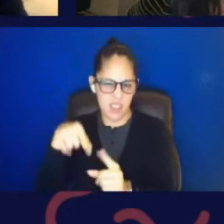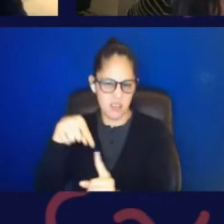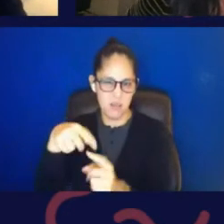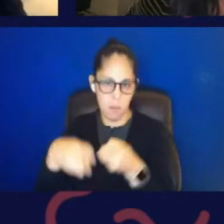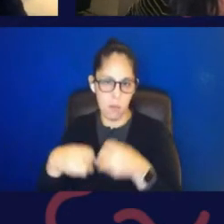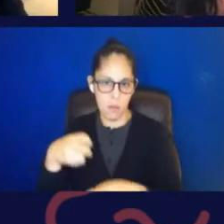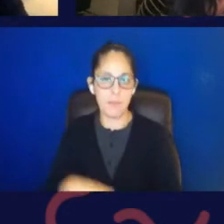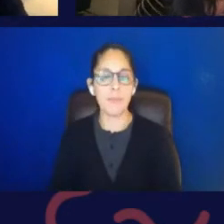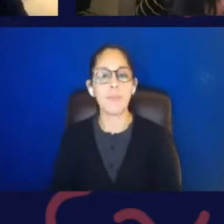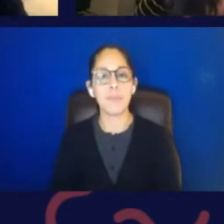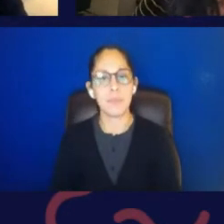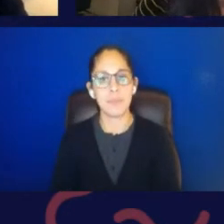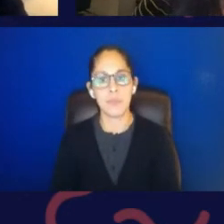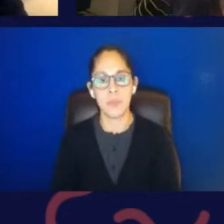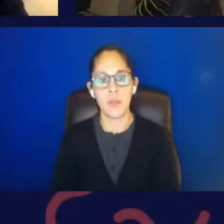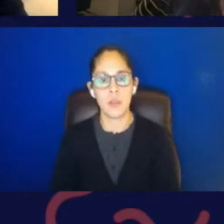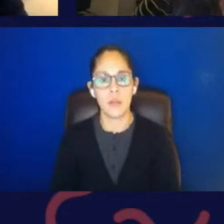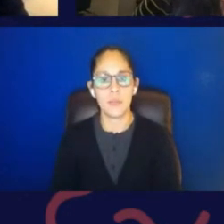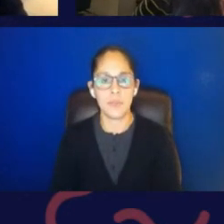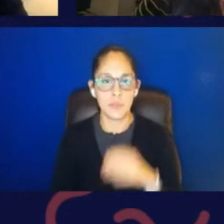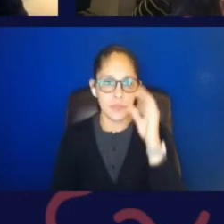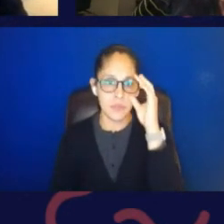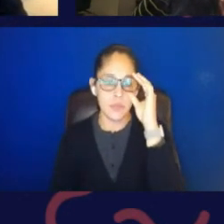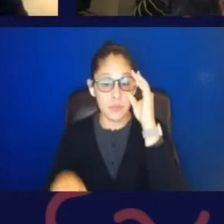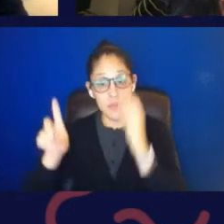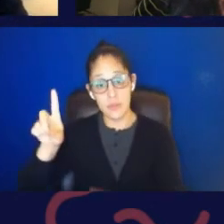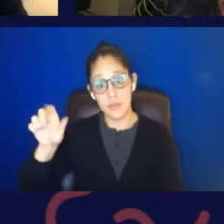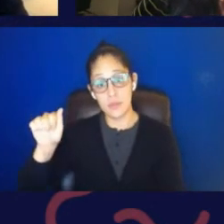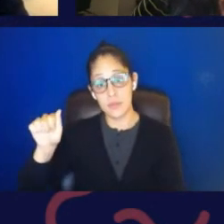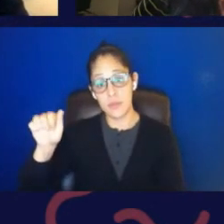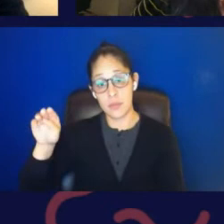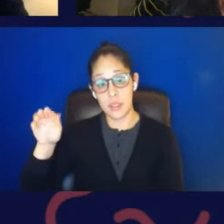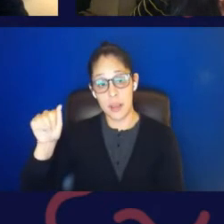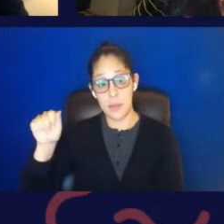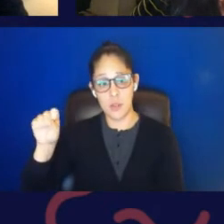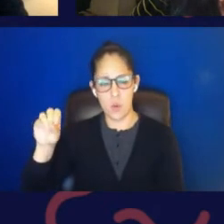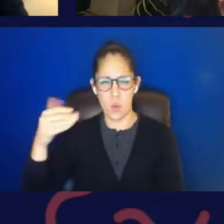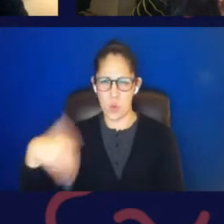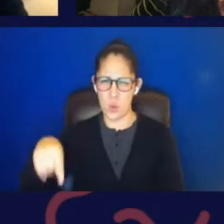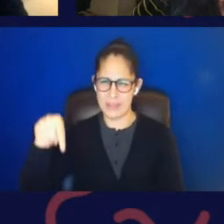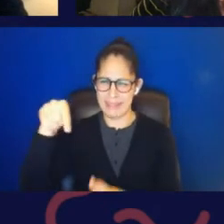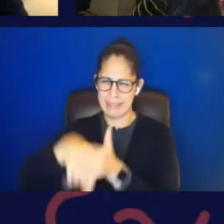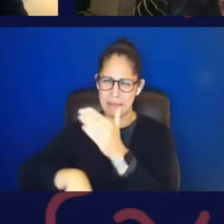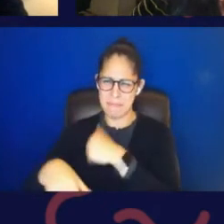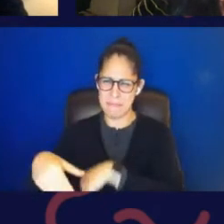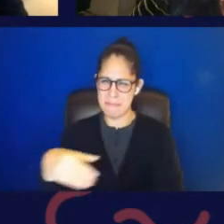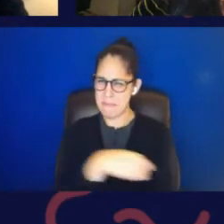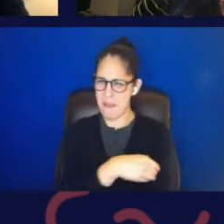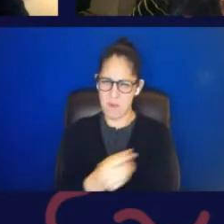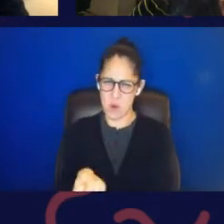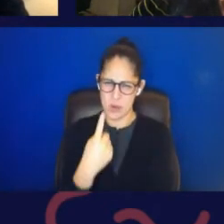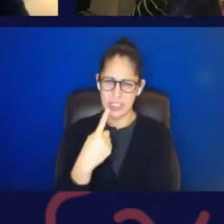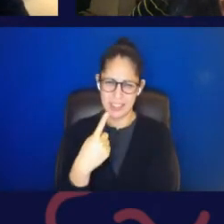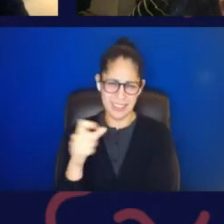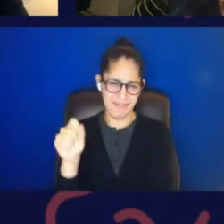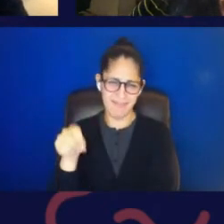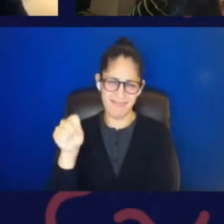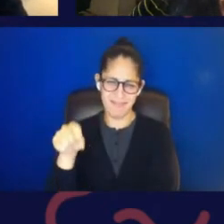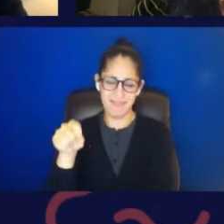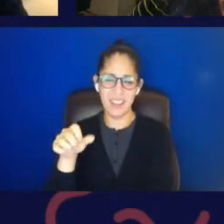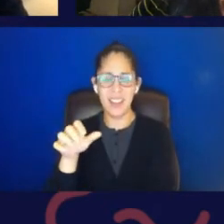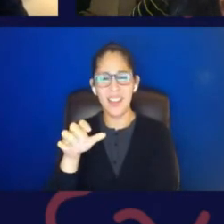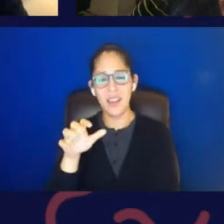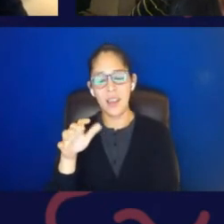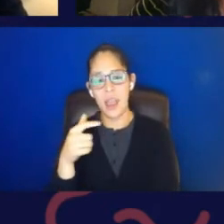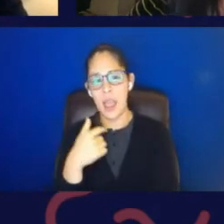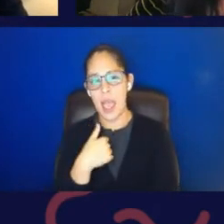It's really powerful, deep question, and I'm gonna check out this